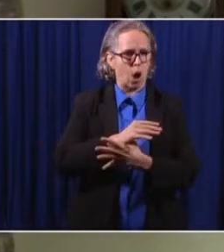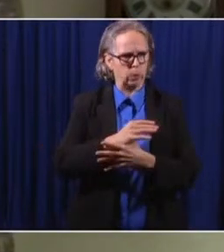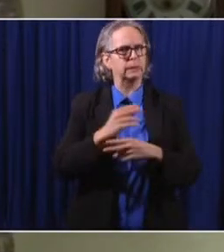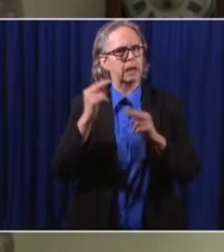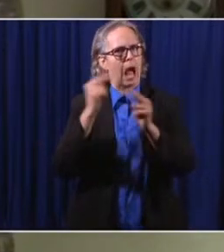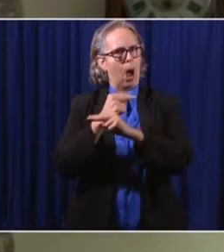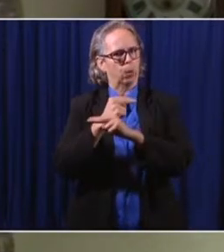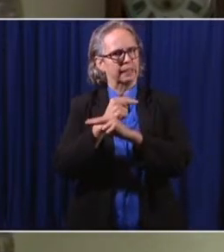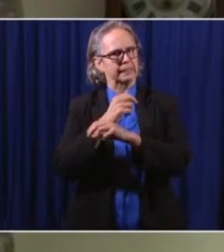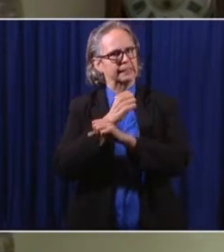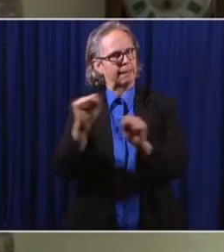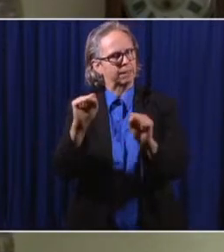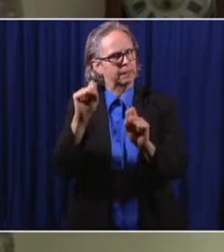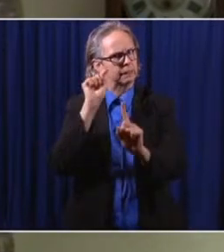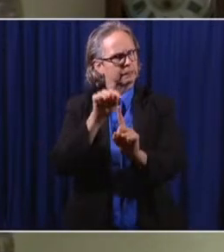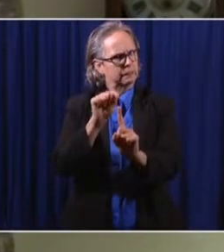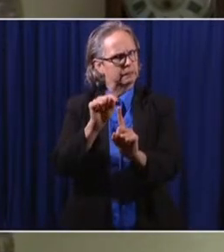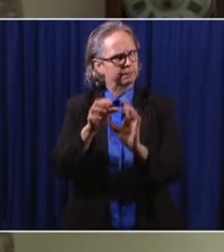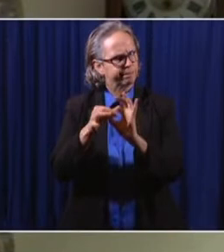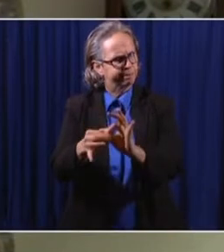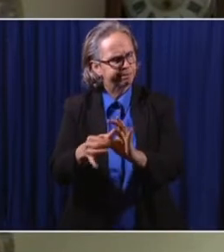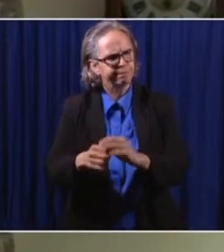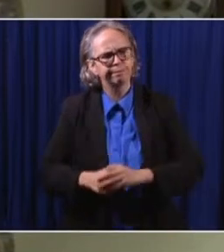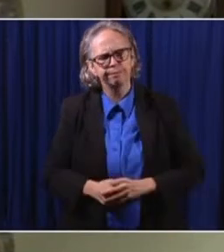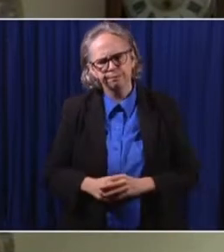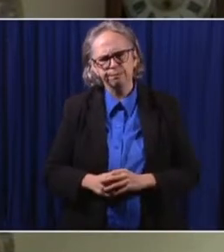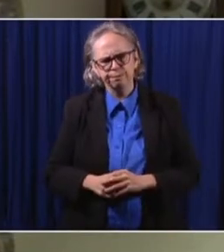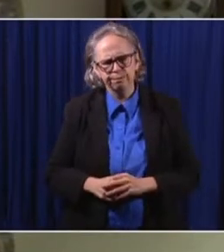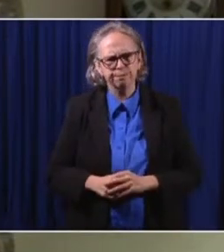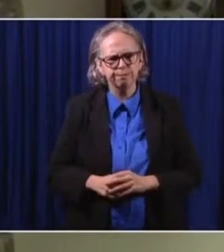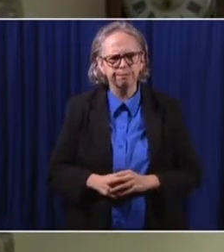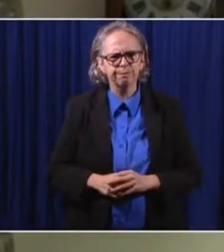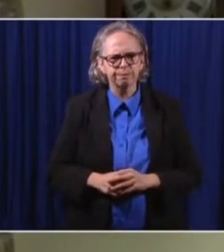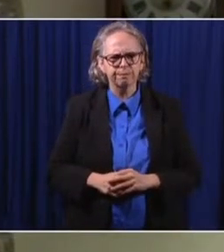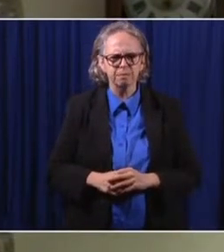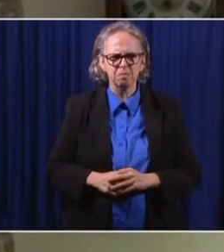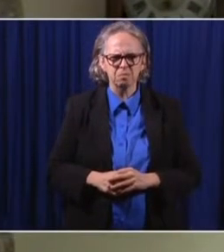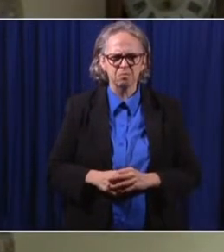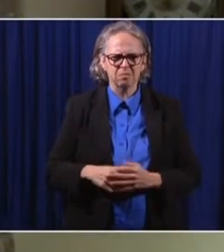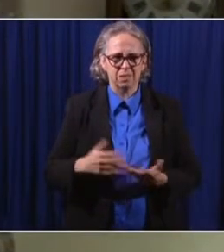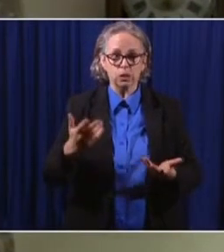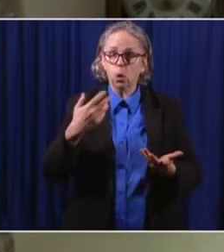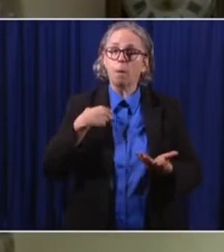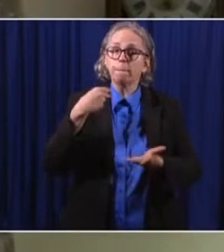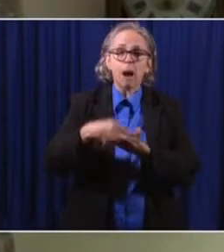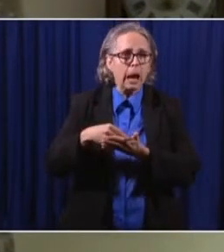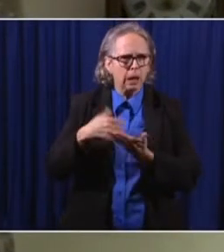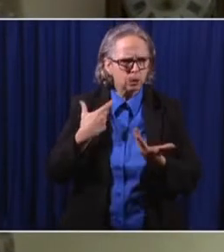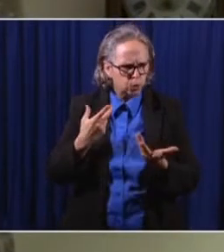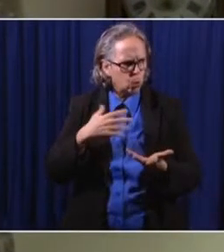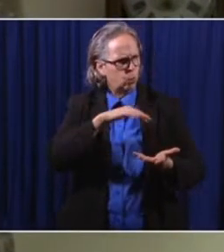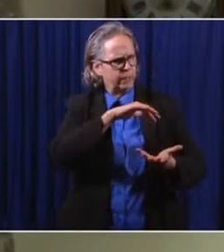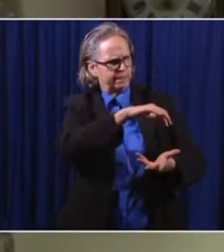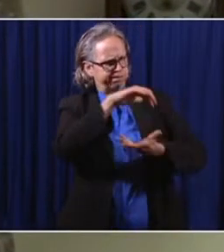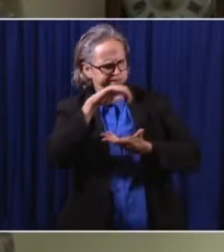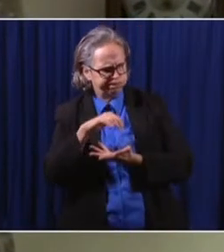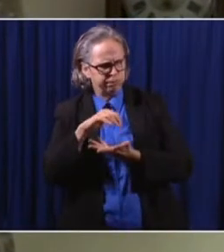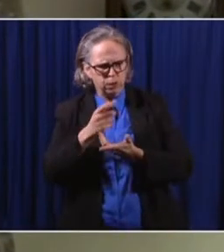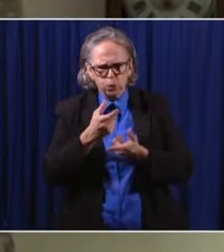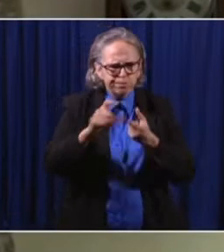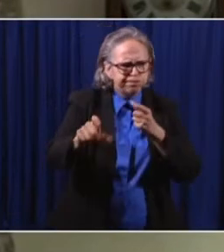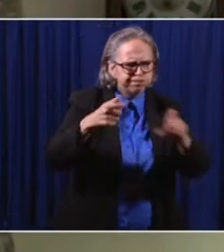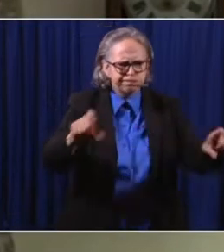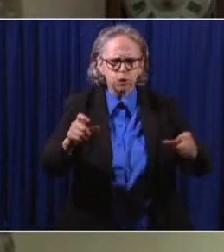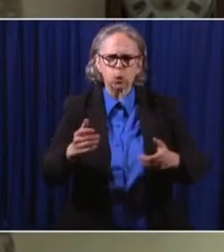We've significantly invested in improving the physical safety of Ohio's roads through new engineering and construction projects. I thank the